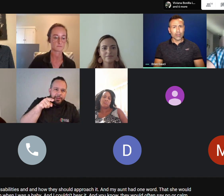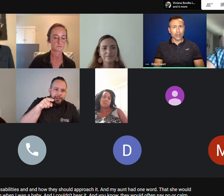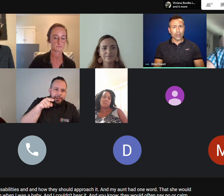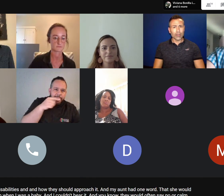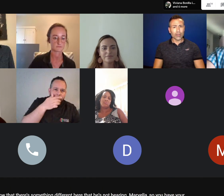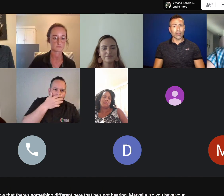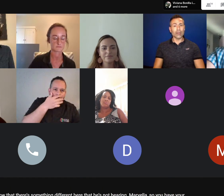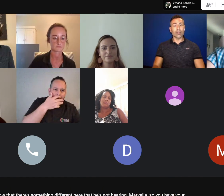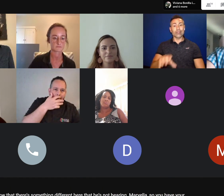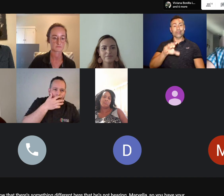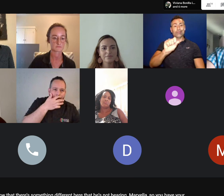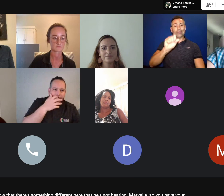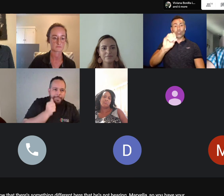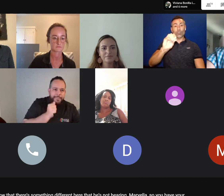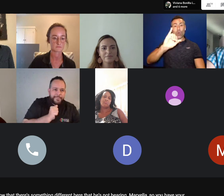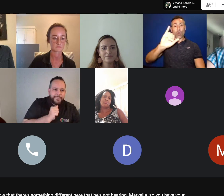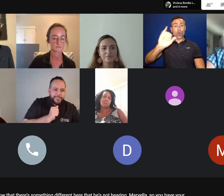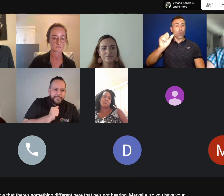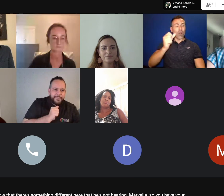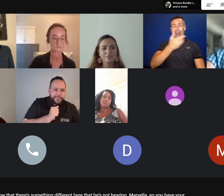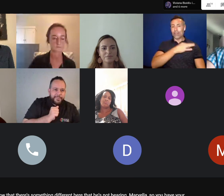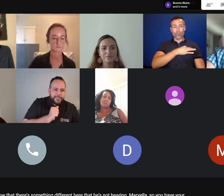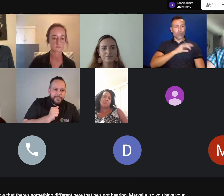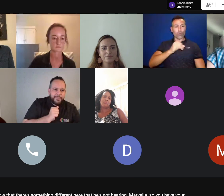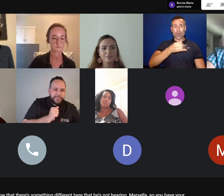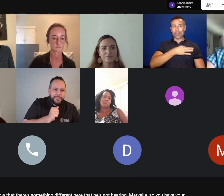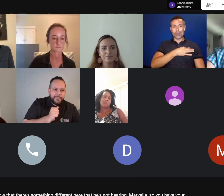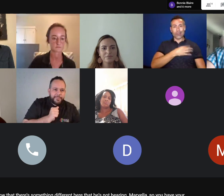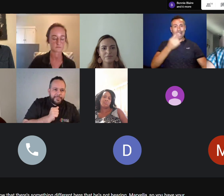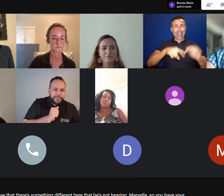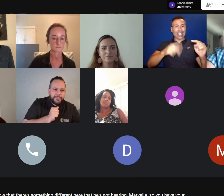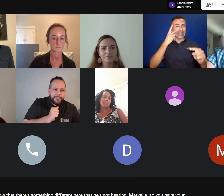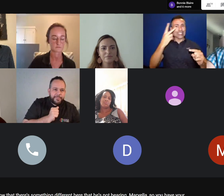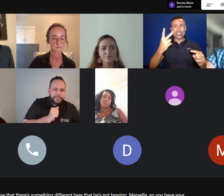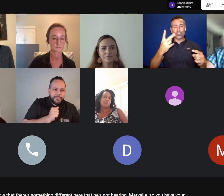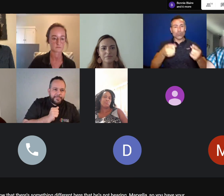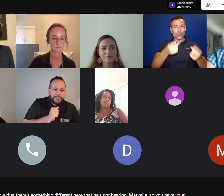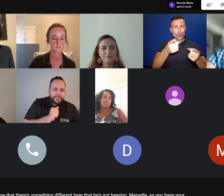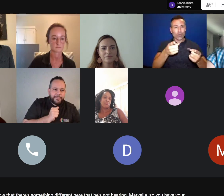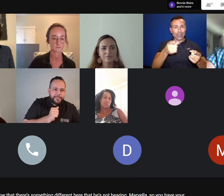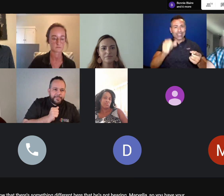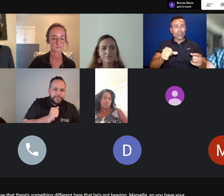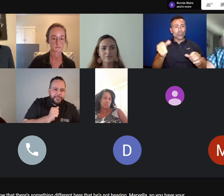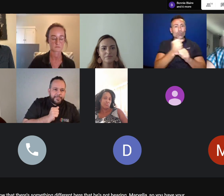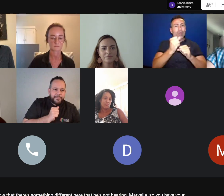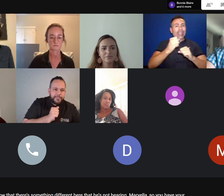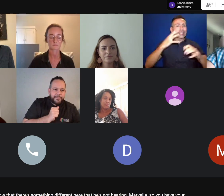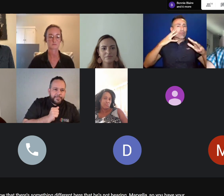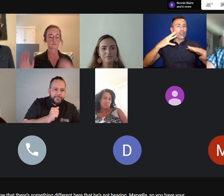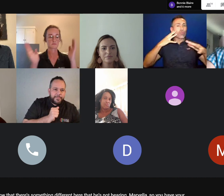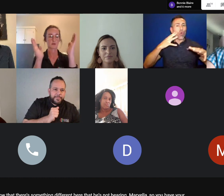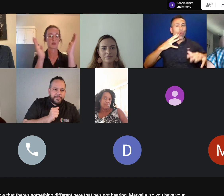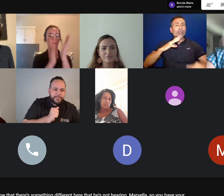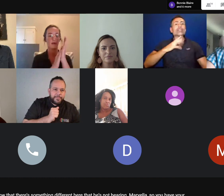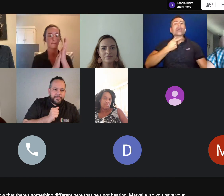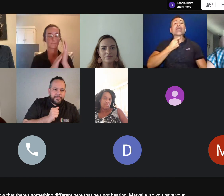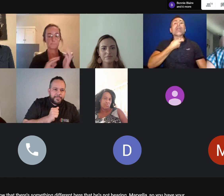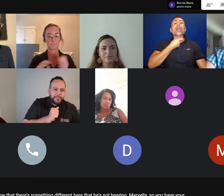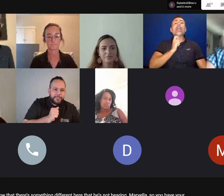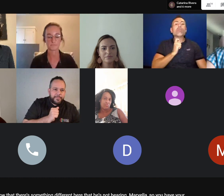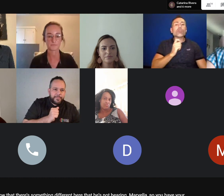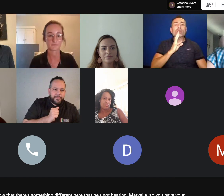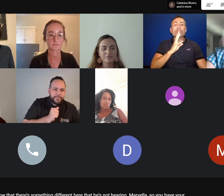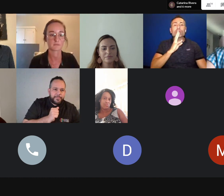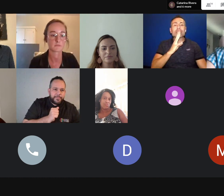So Juan, I am not able to see you in any of my tiles. Can you make some sound on your